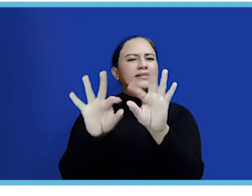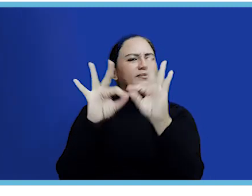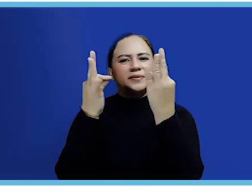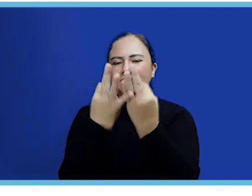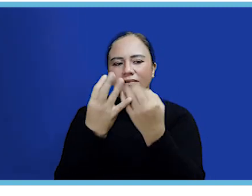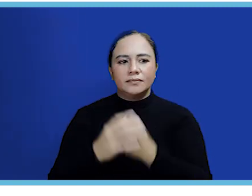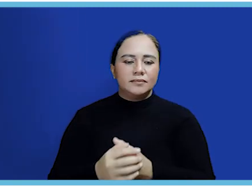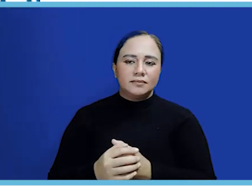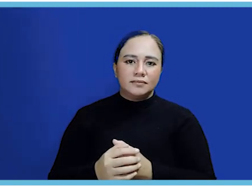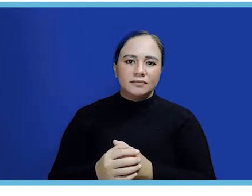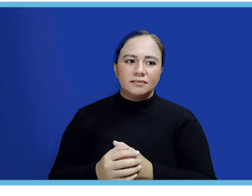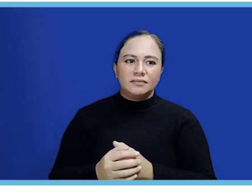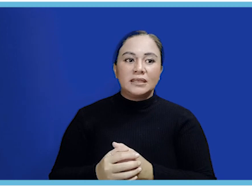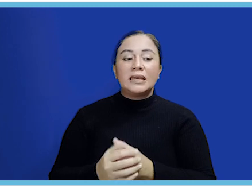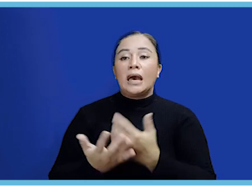the family.